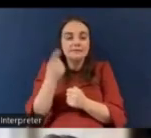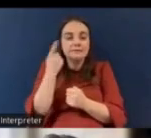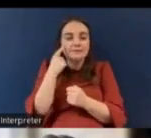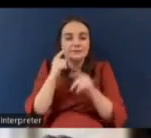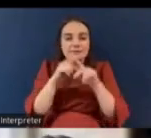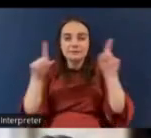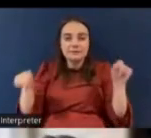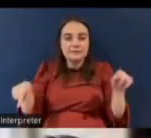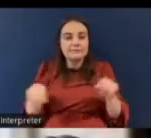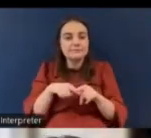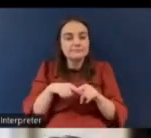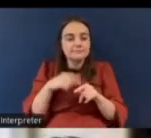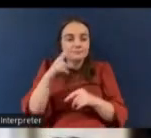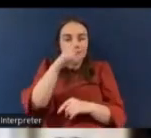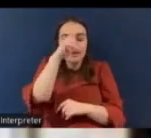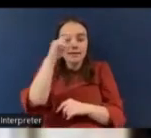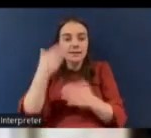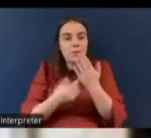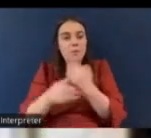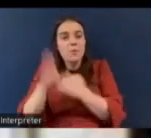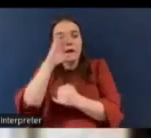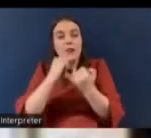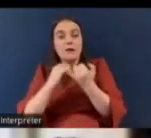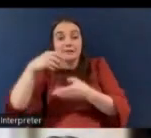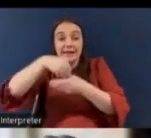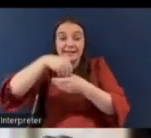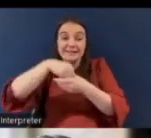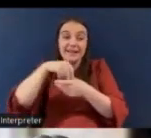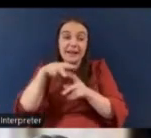of, again, an example of what the inside of the toolkit